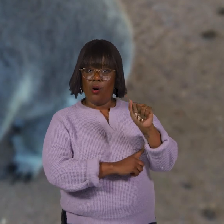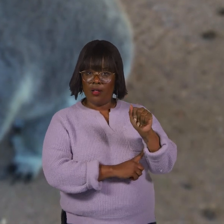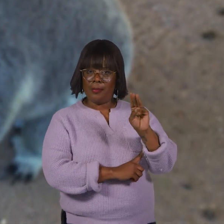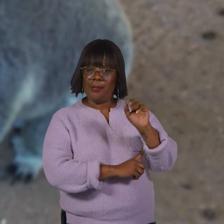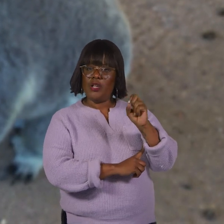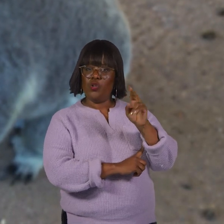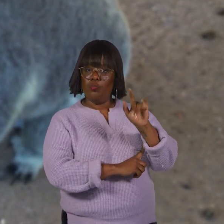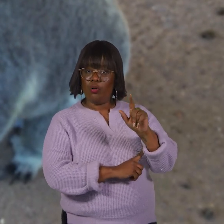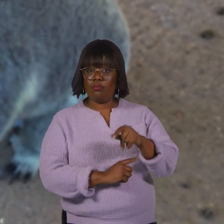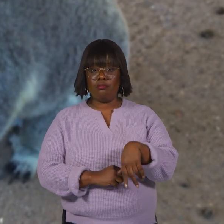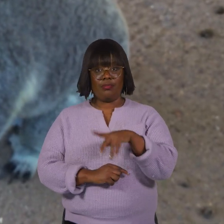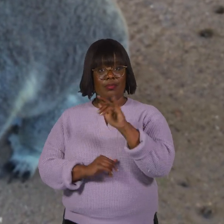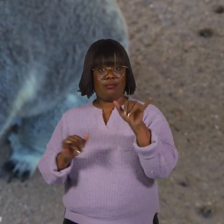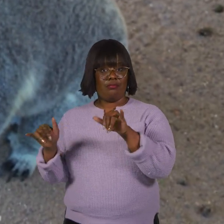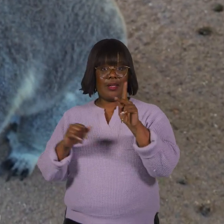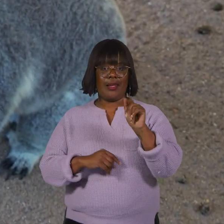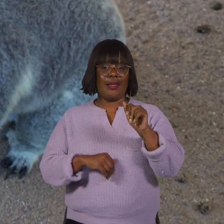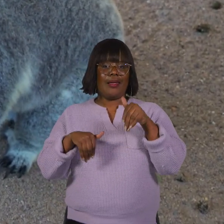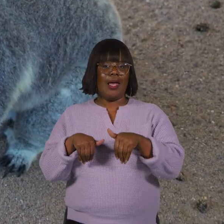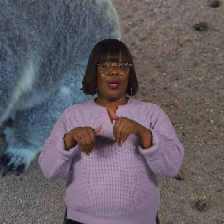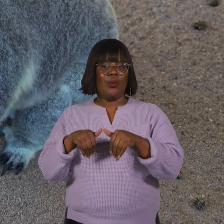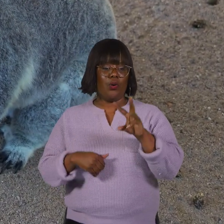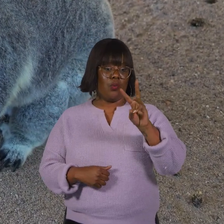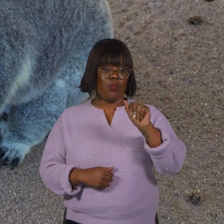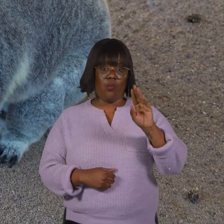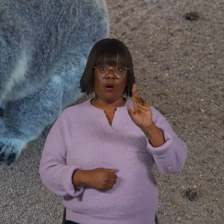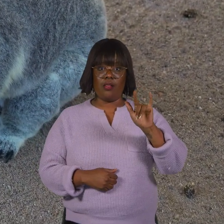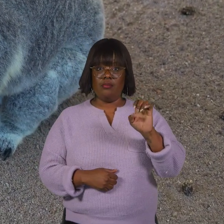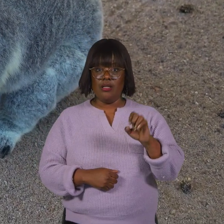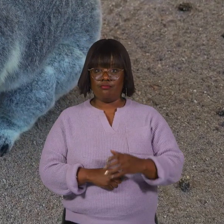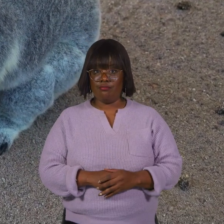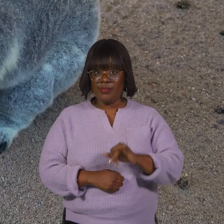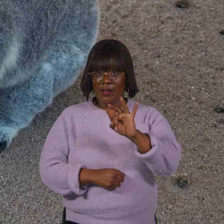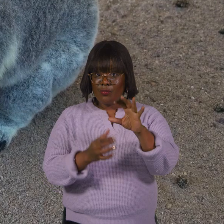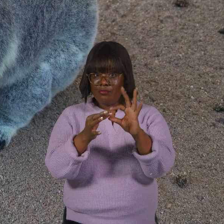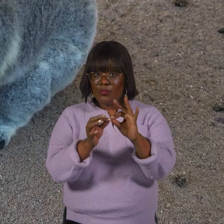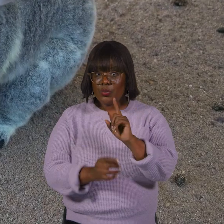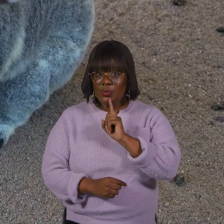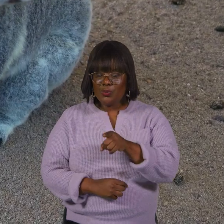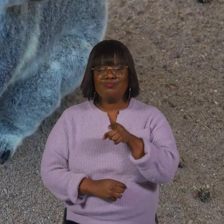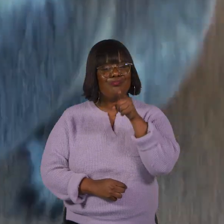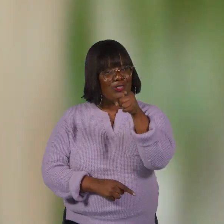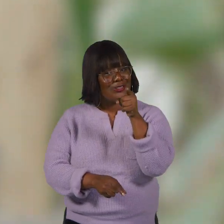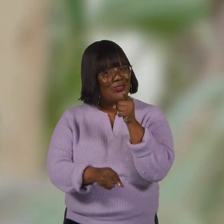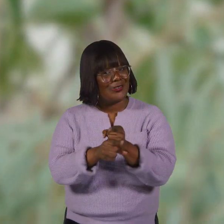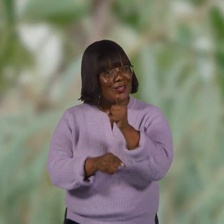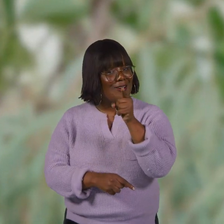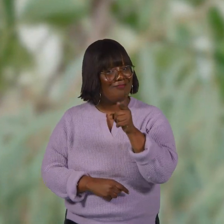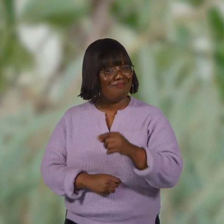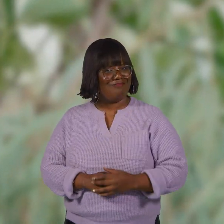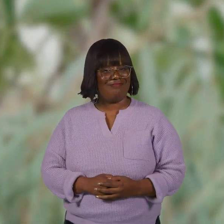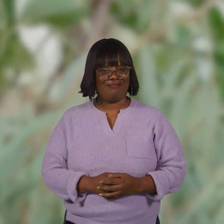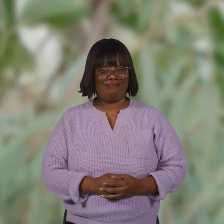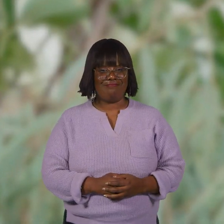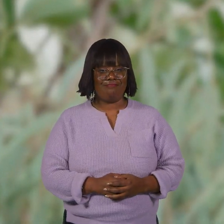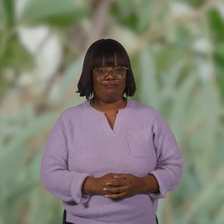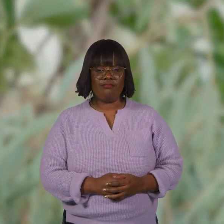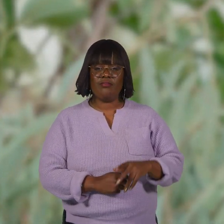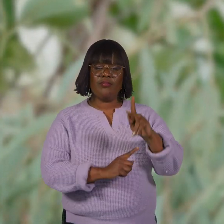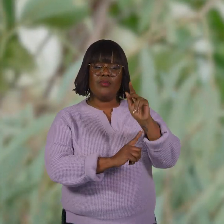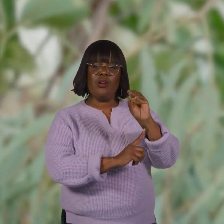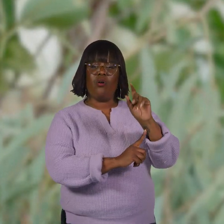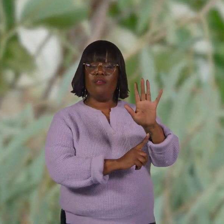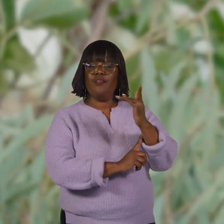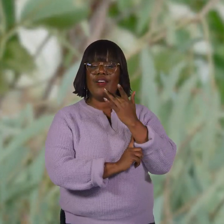like kangaroos and wallabies. If you said true, you're correct! What is a koala's